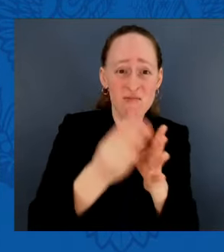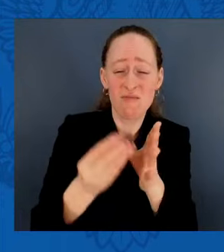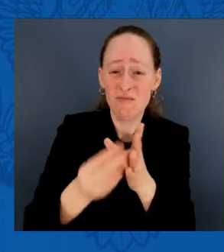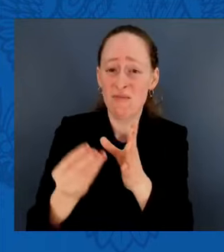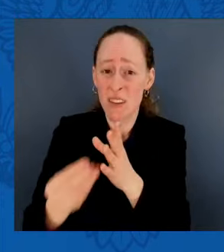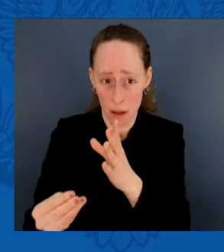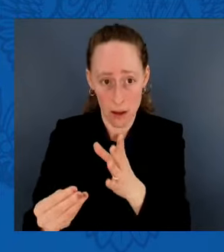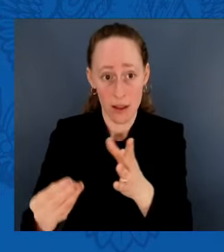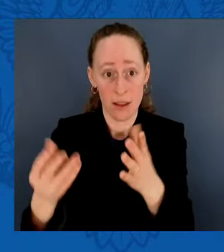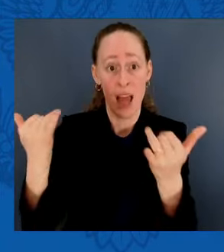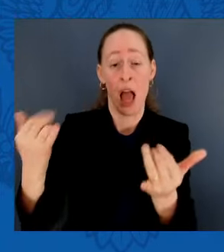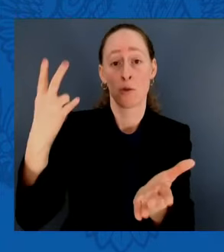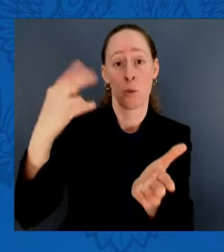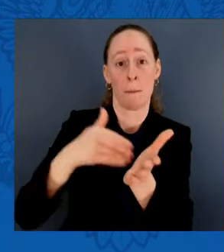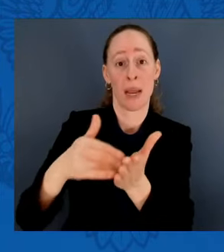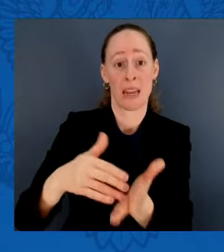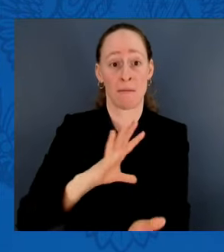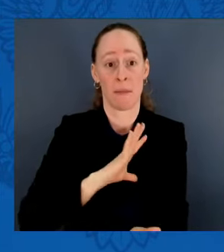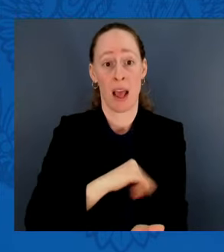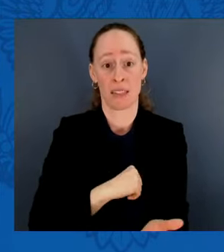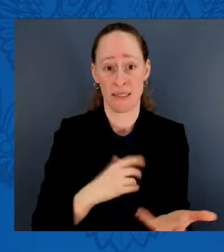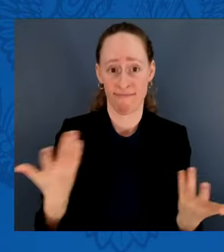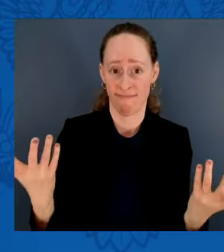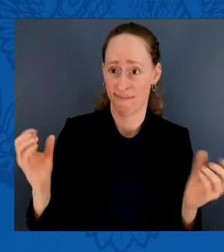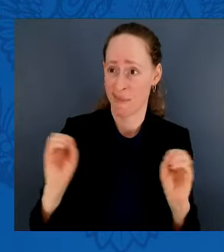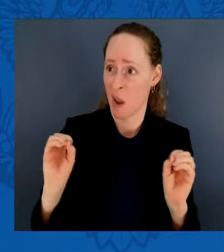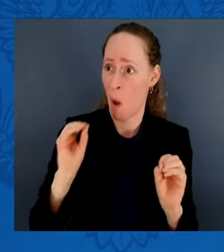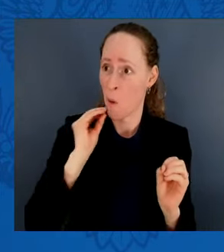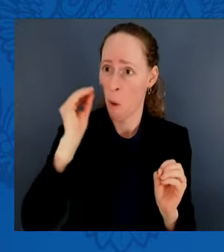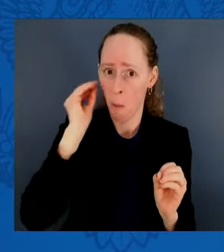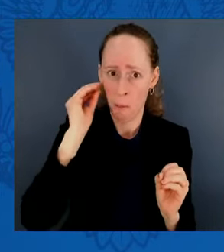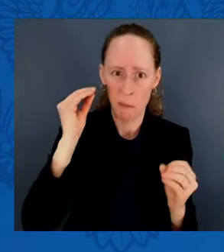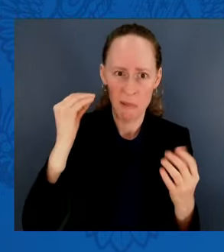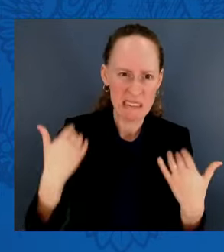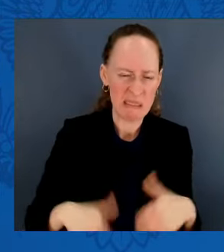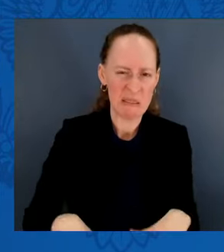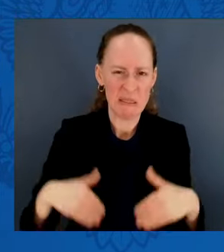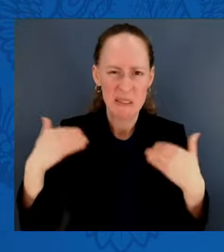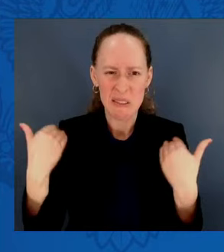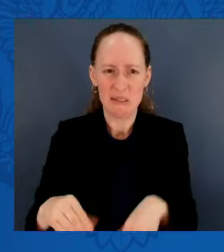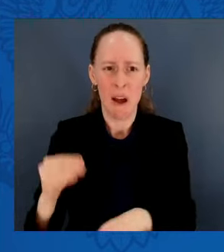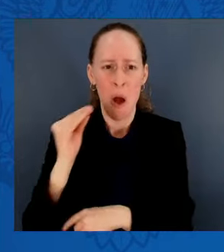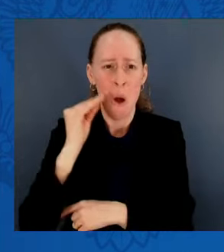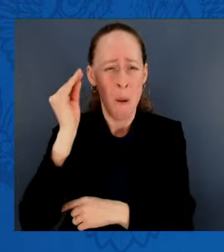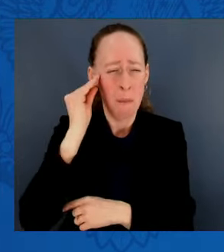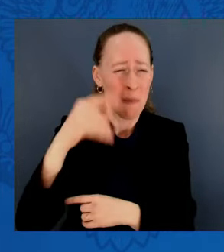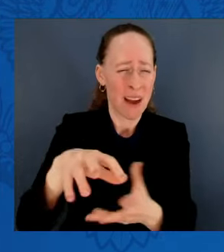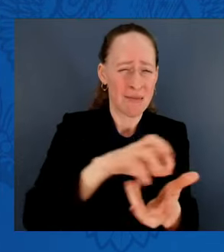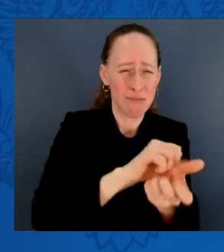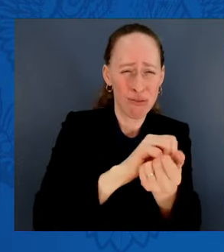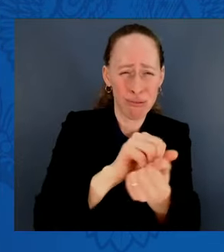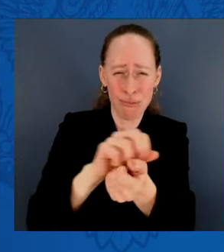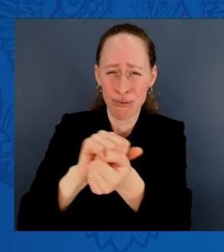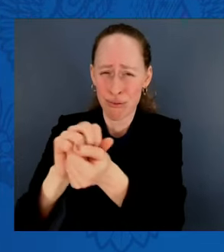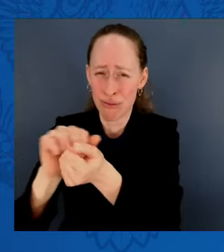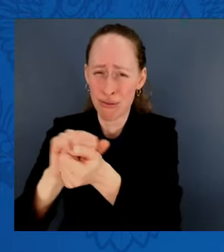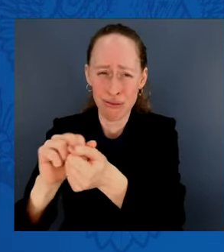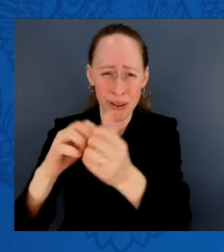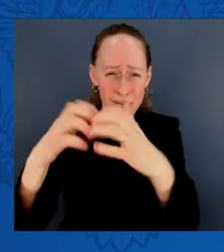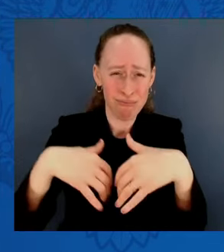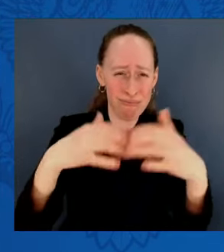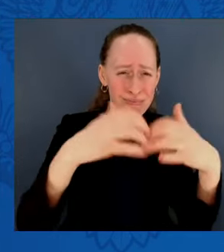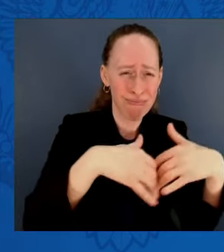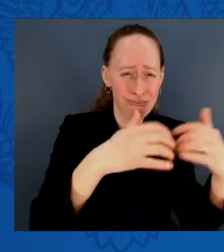destroyed, neighborhoods in rubble, cities in ruin. Families without food, water, medicine. It's heartbreaking. I've been